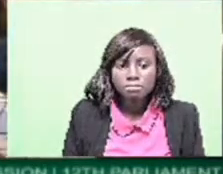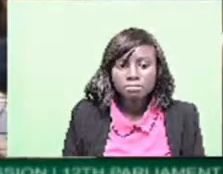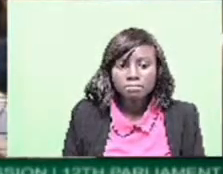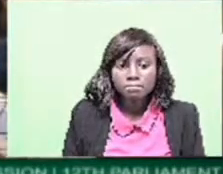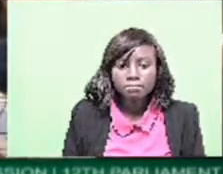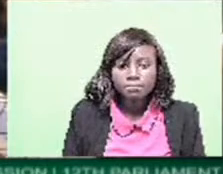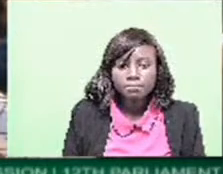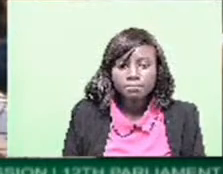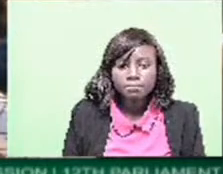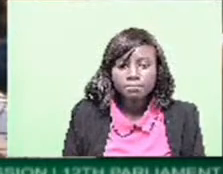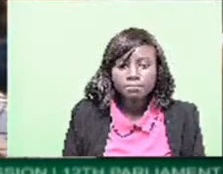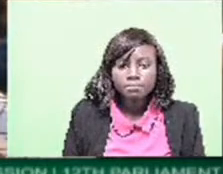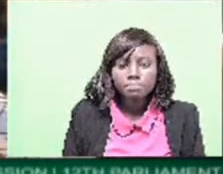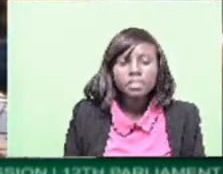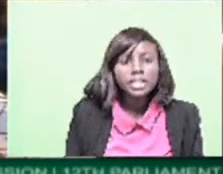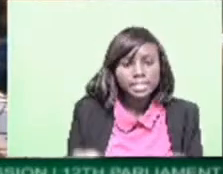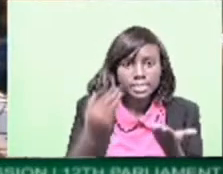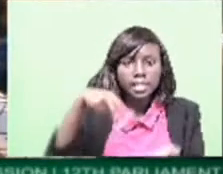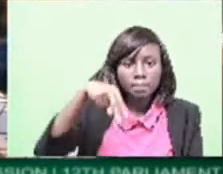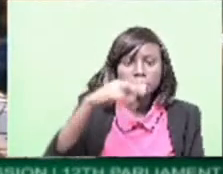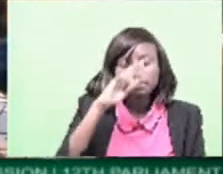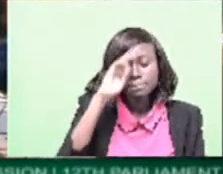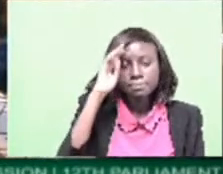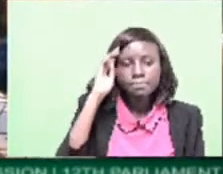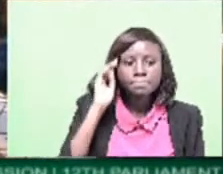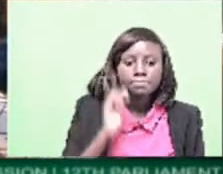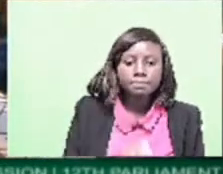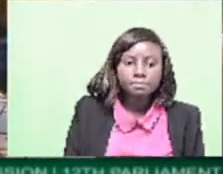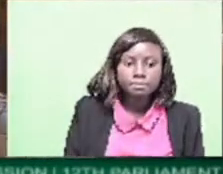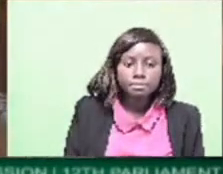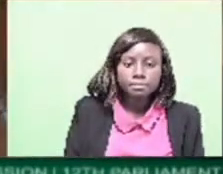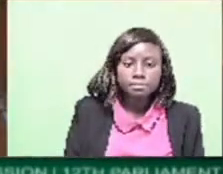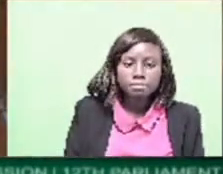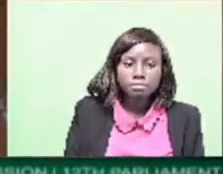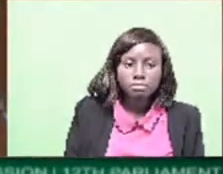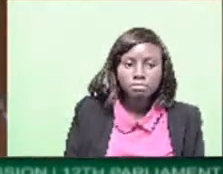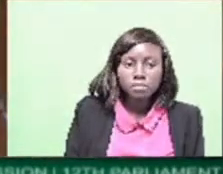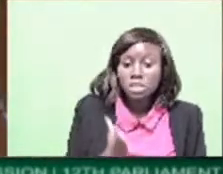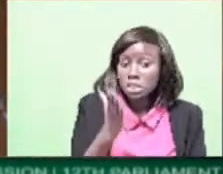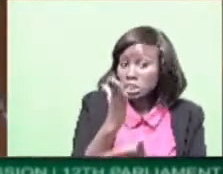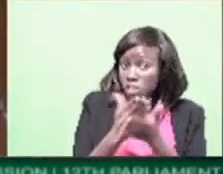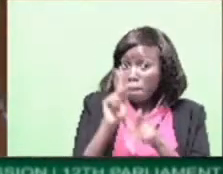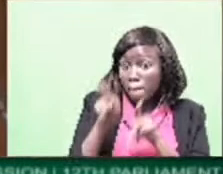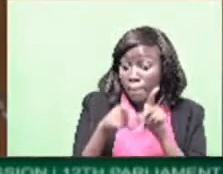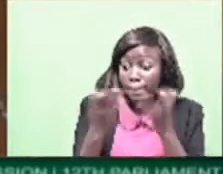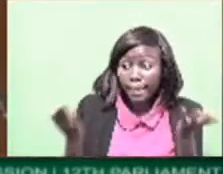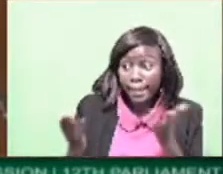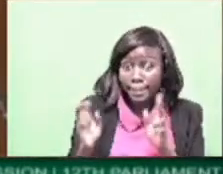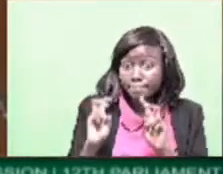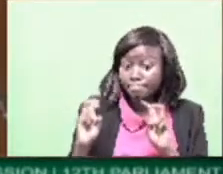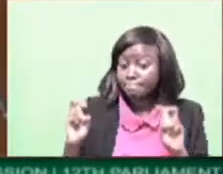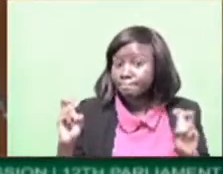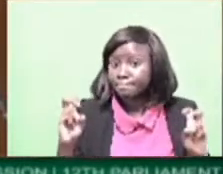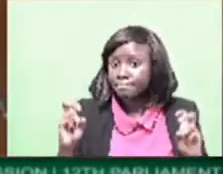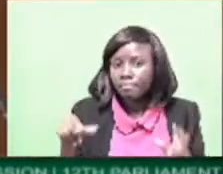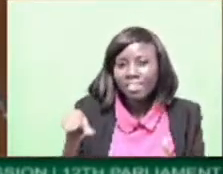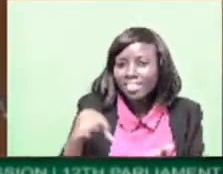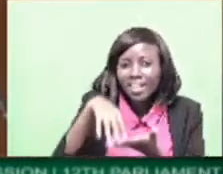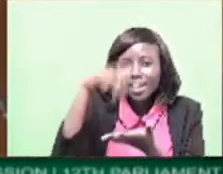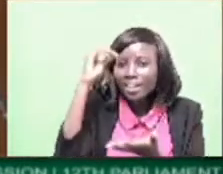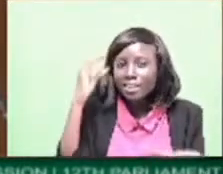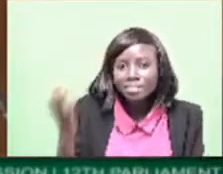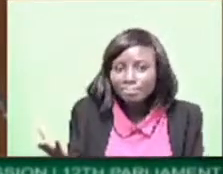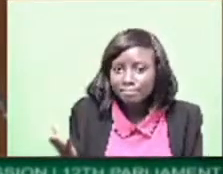thank you very much. I'd like to say that if it hasn't been learned by some in this chamber as yet, COVID does not